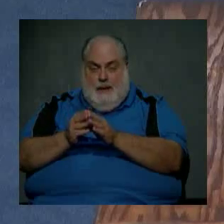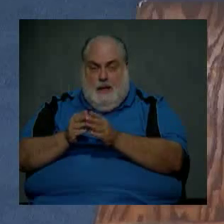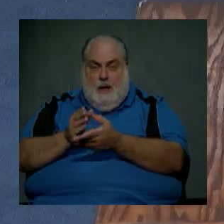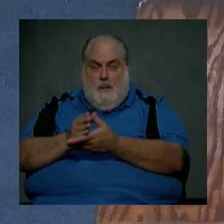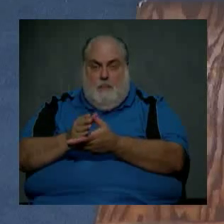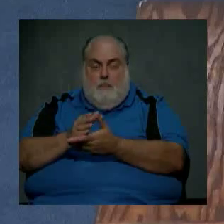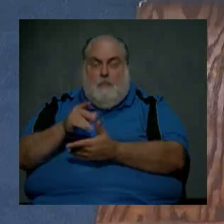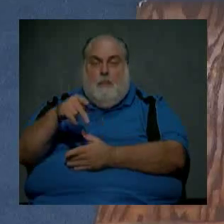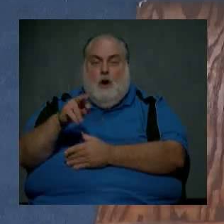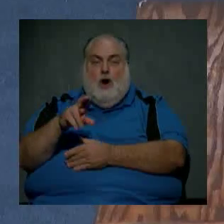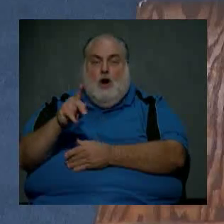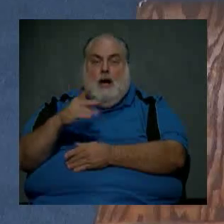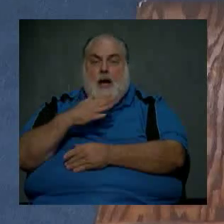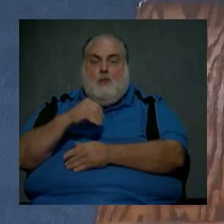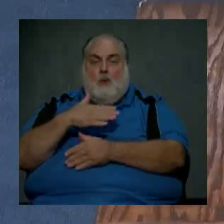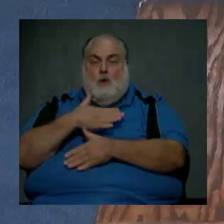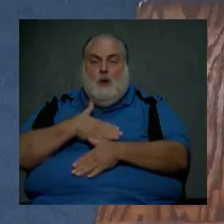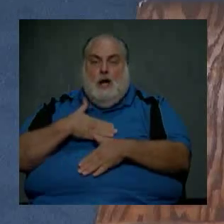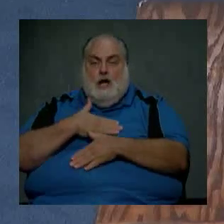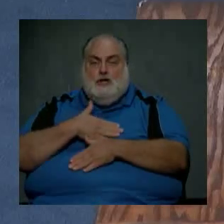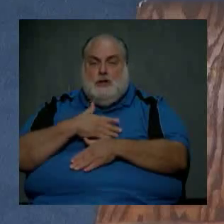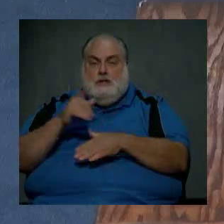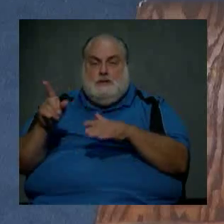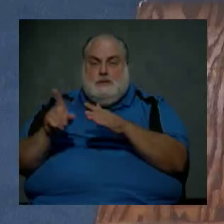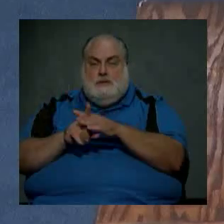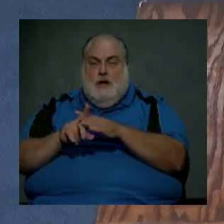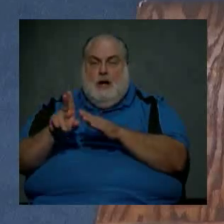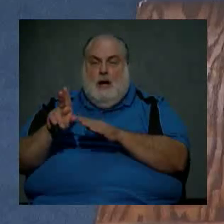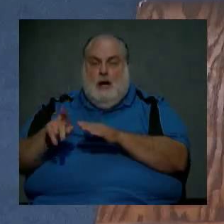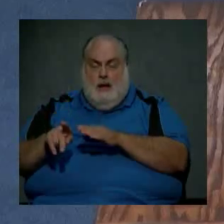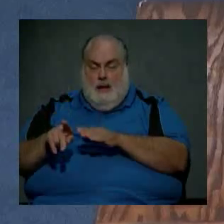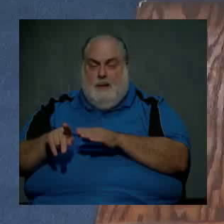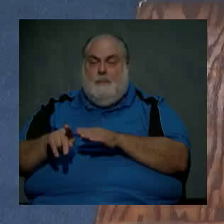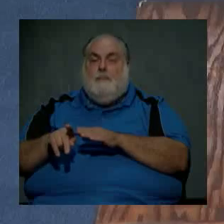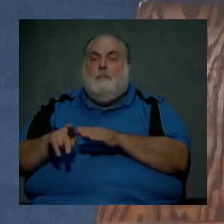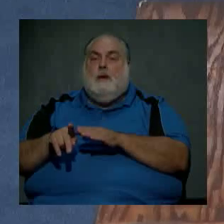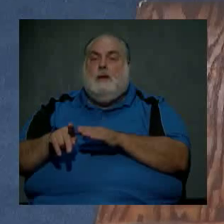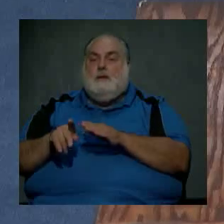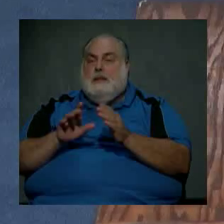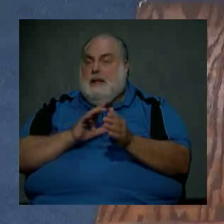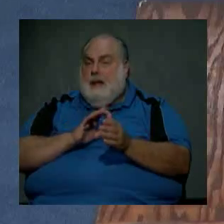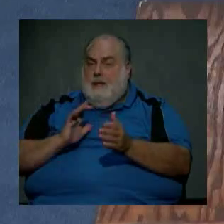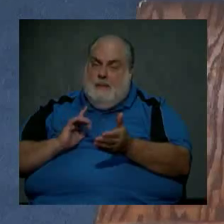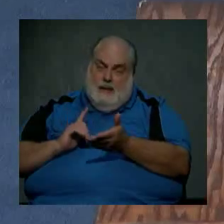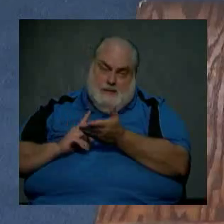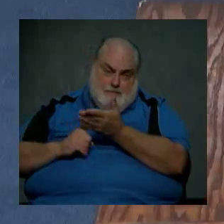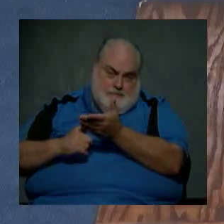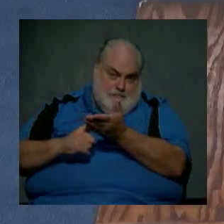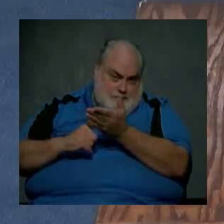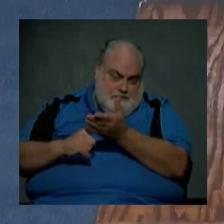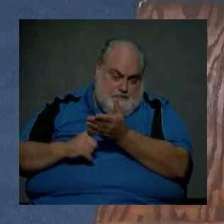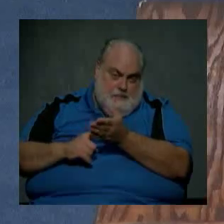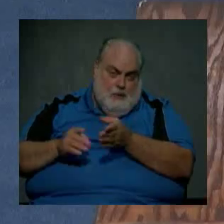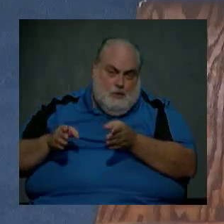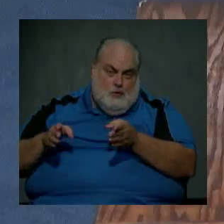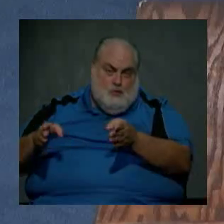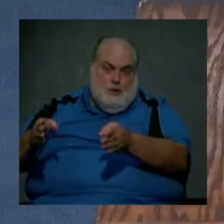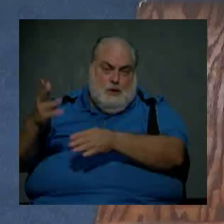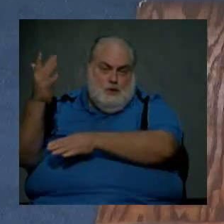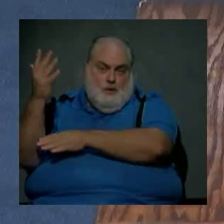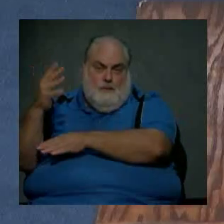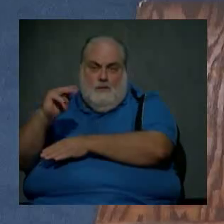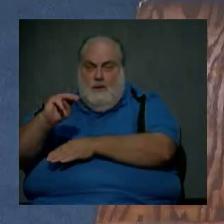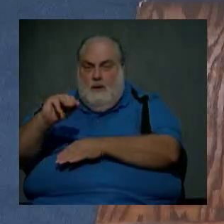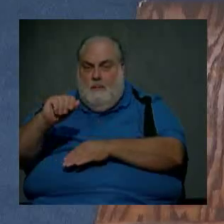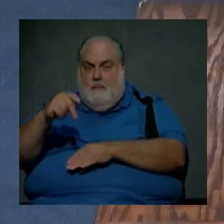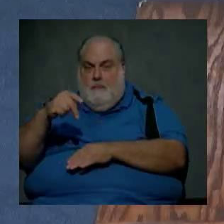and Recreation came to the district, came to the committee and said that they need to look at the street trees for the maple